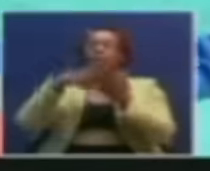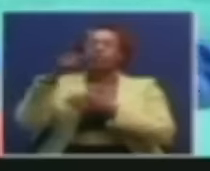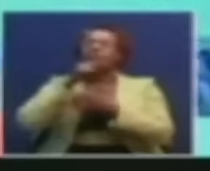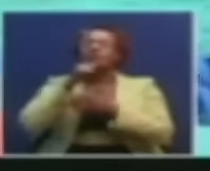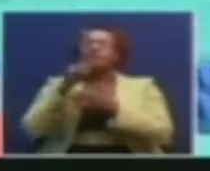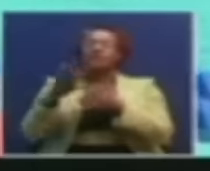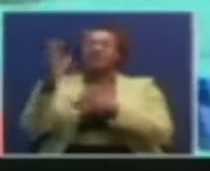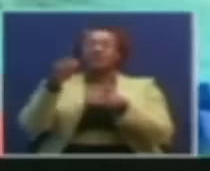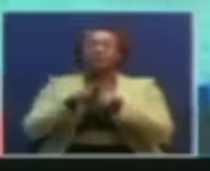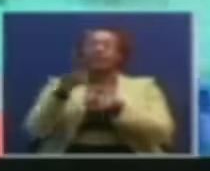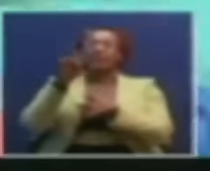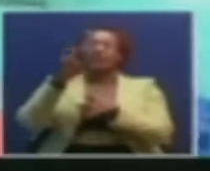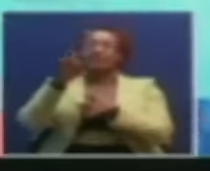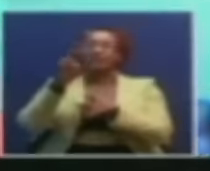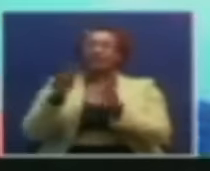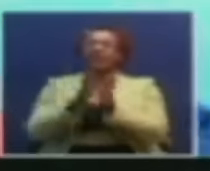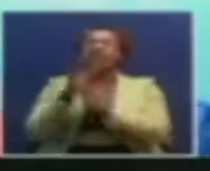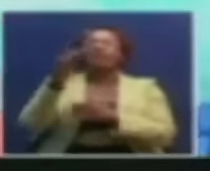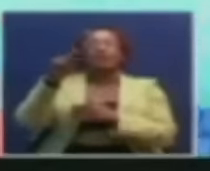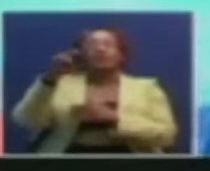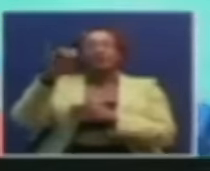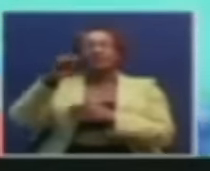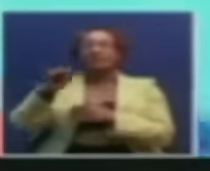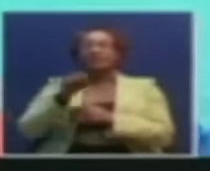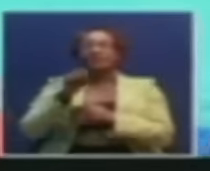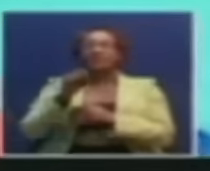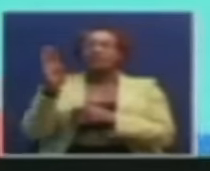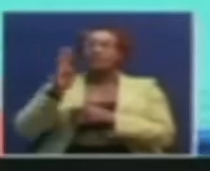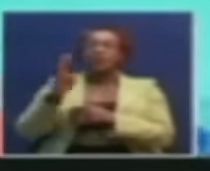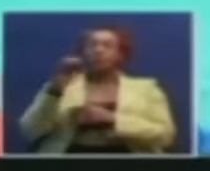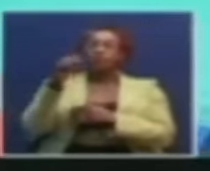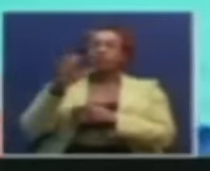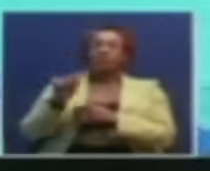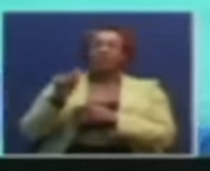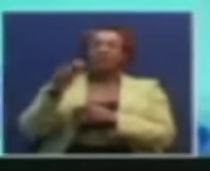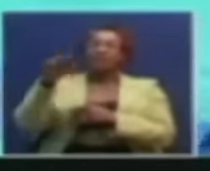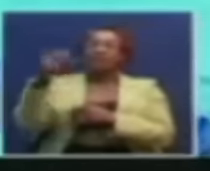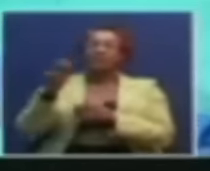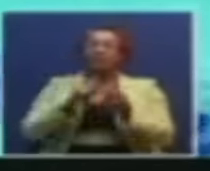ahead of Kevin Adede and Dennis Moura. Brian Otwal, NTV Sports.